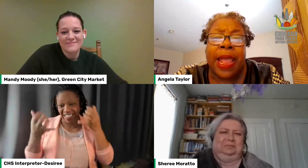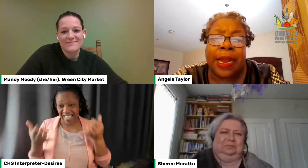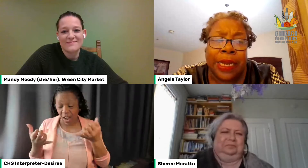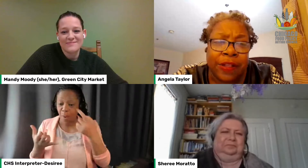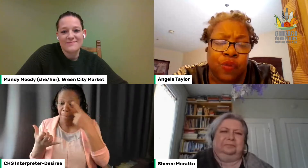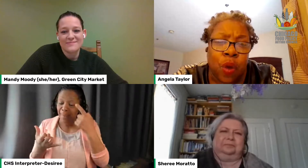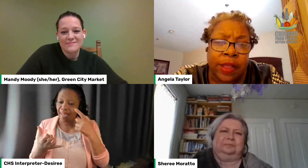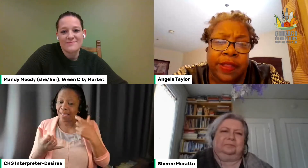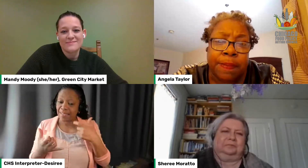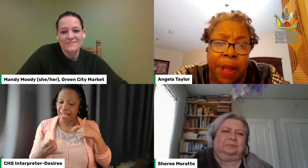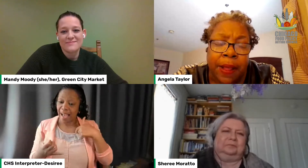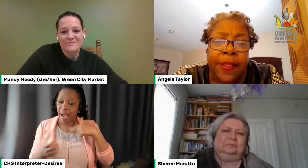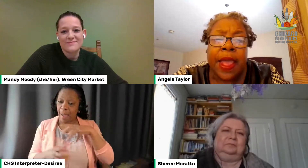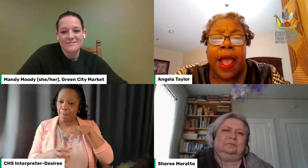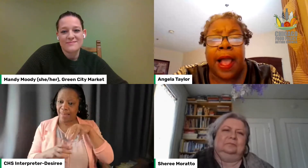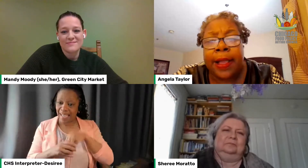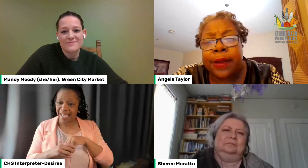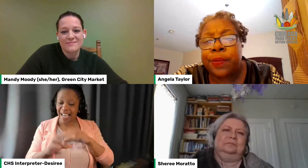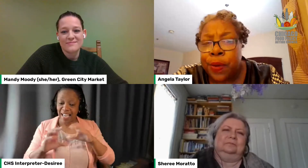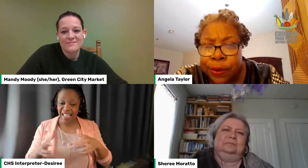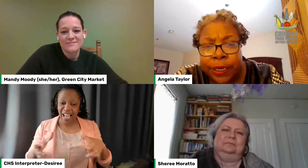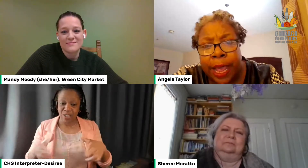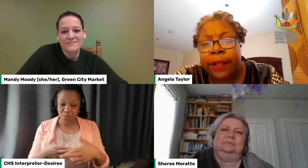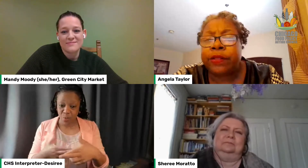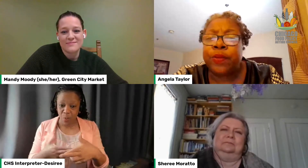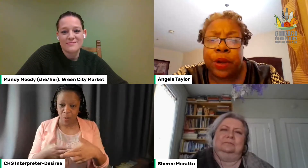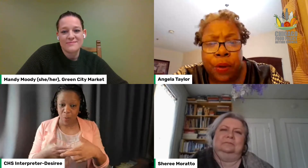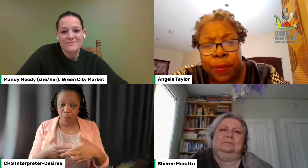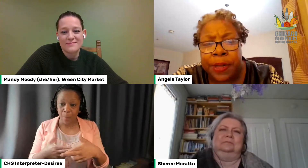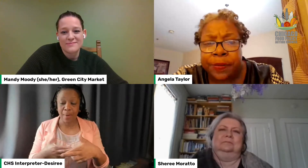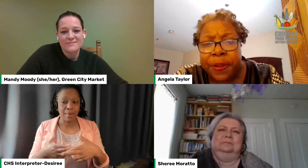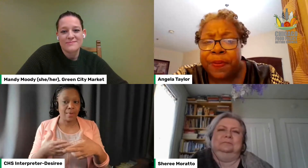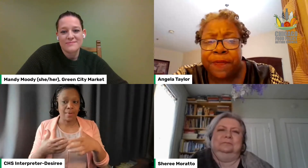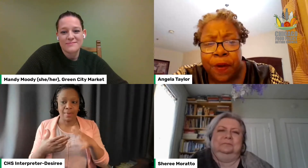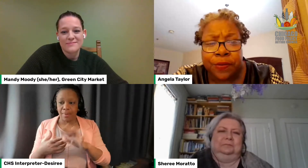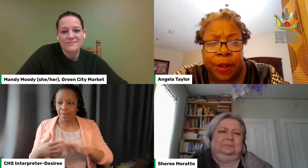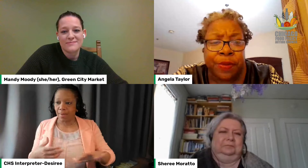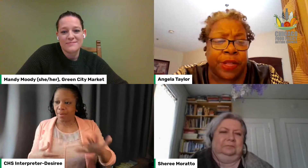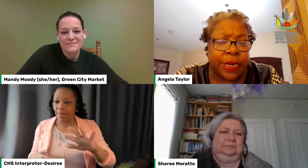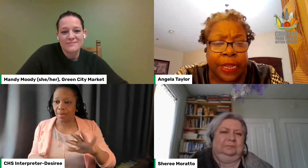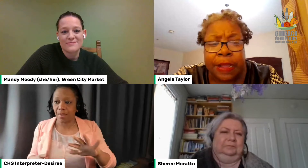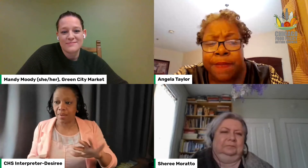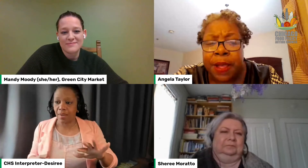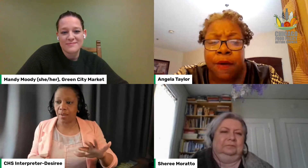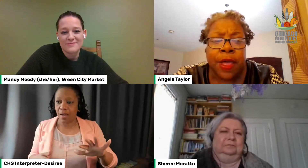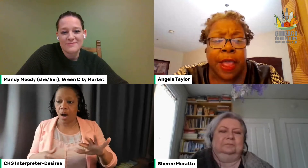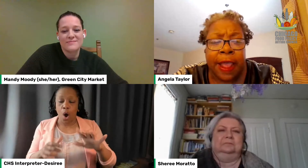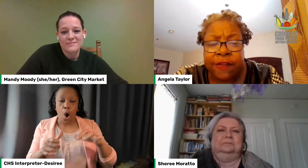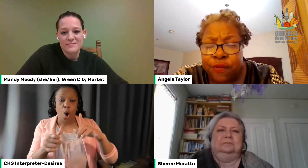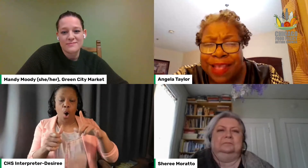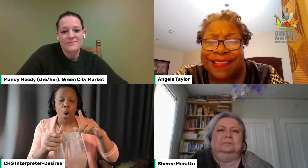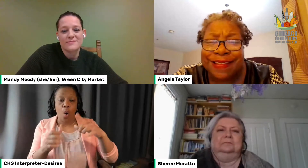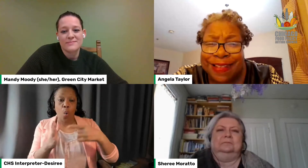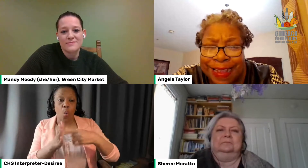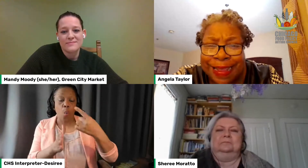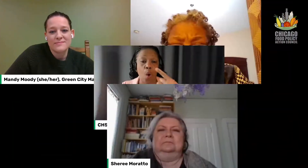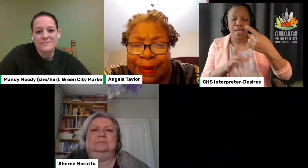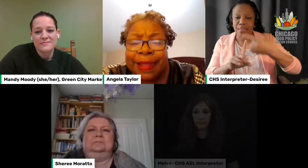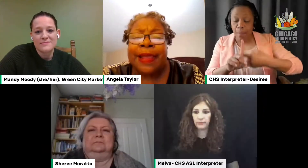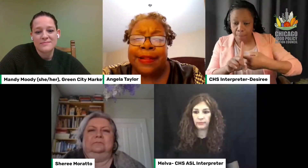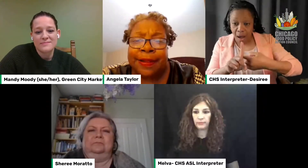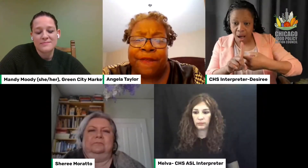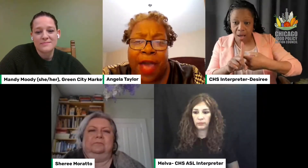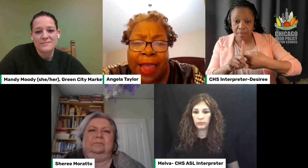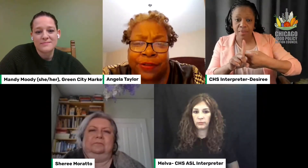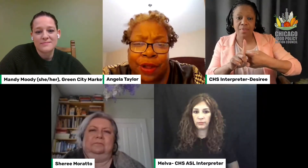classroom at least once a month. I got a Rolodex with a whole bunch of people, phone numbers, and email addresses in